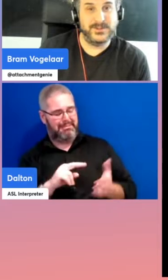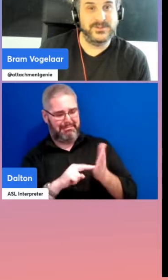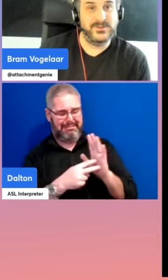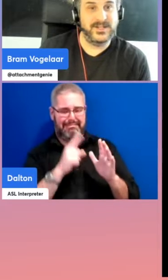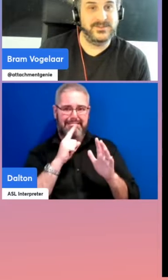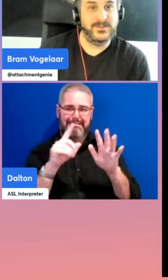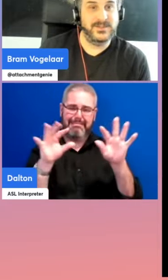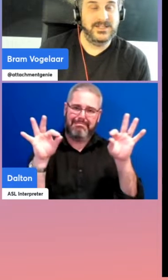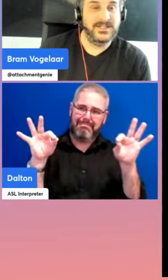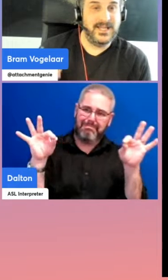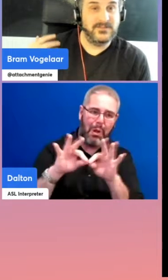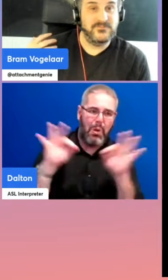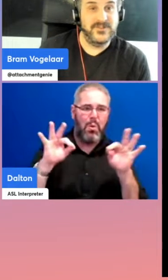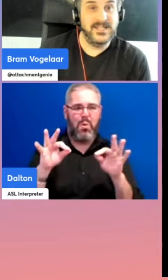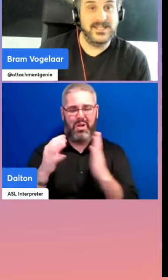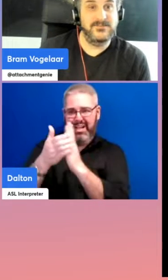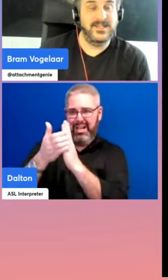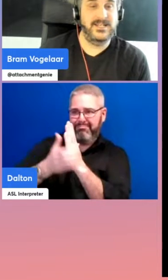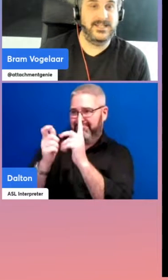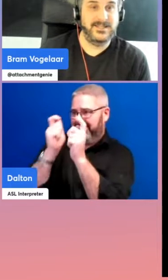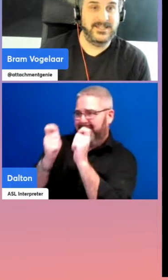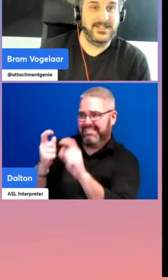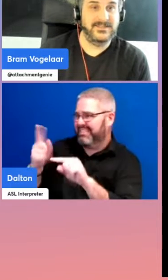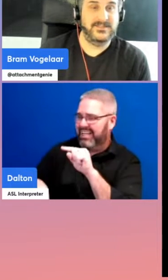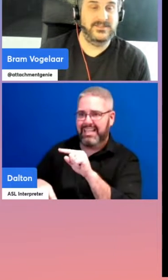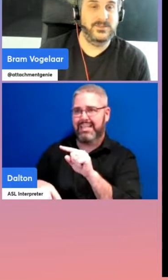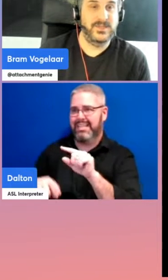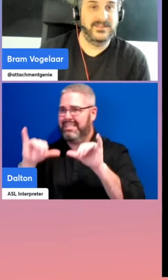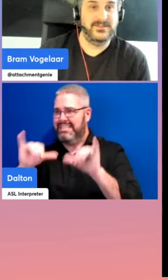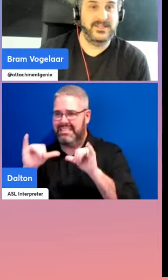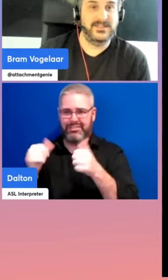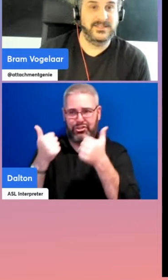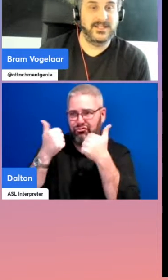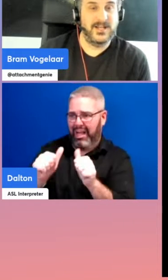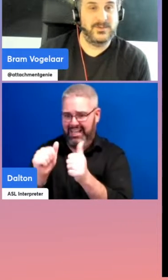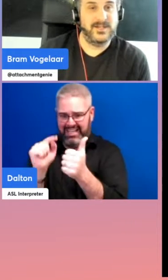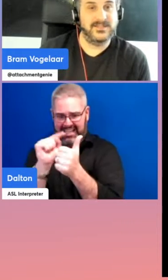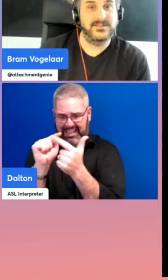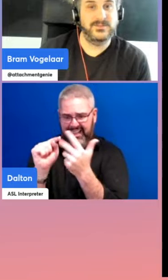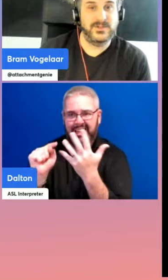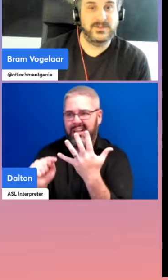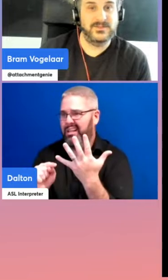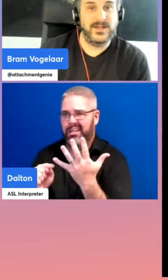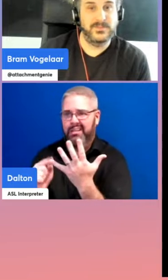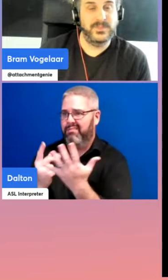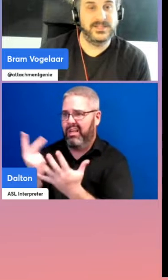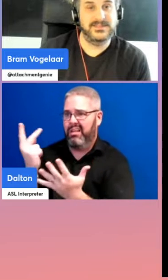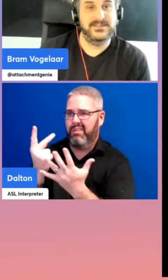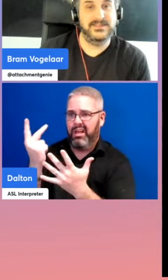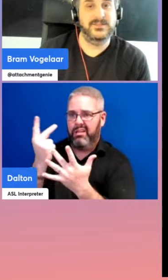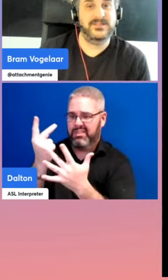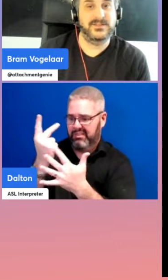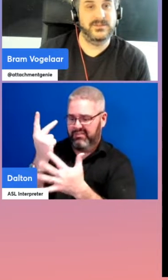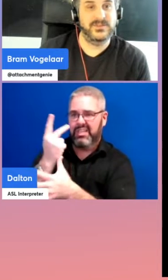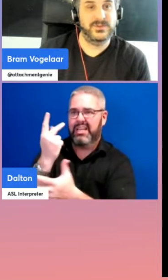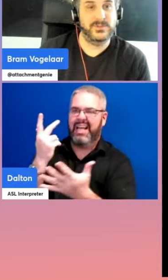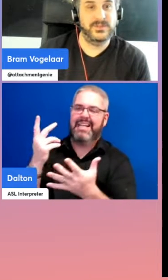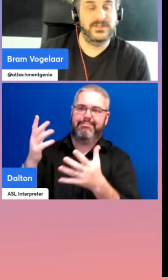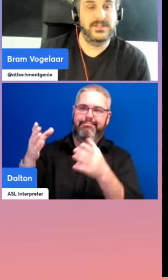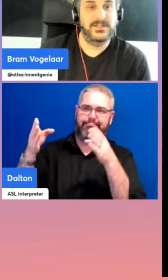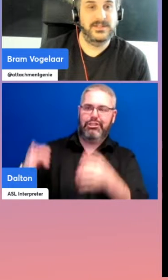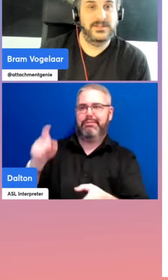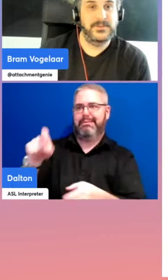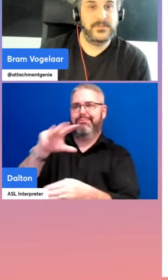not auto-correctable, that really needs human intervention. And otherwise, we'll try and build a system that's going to